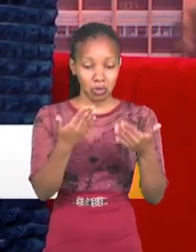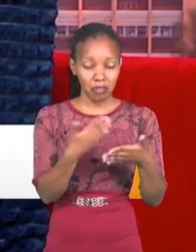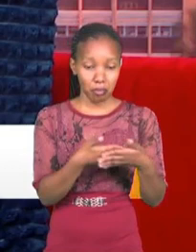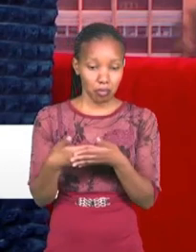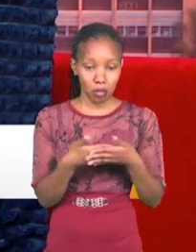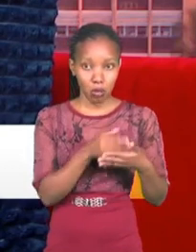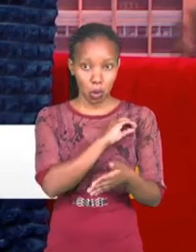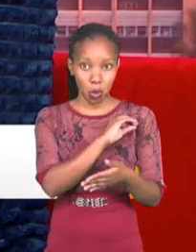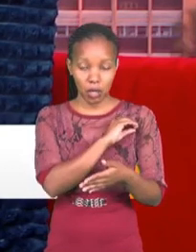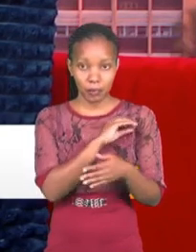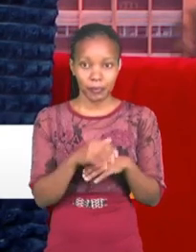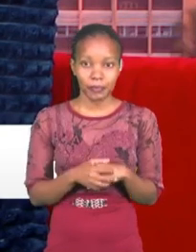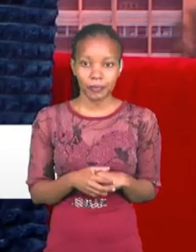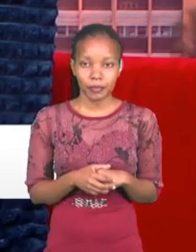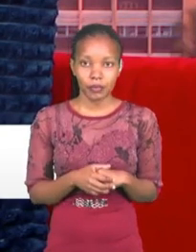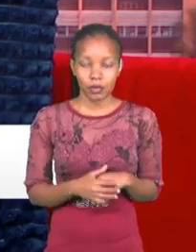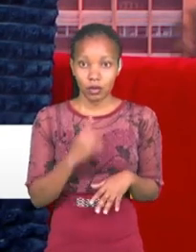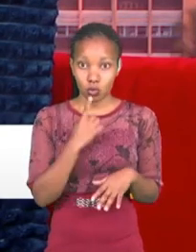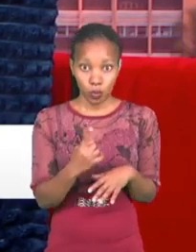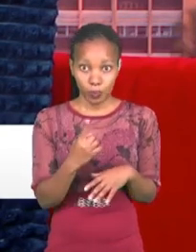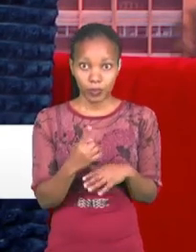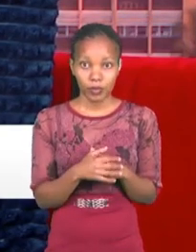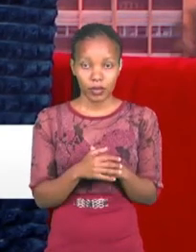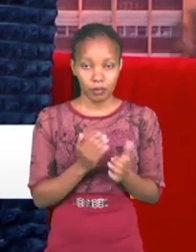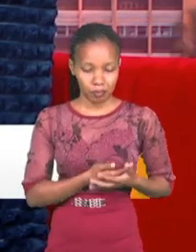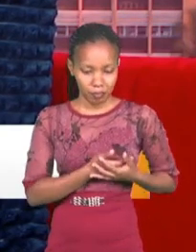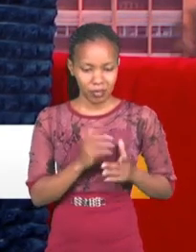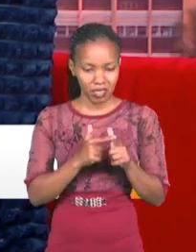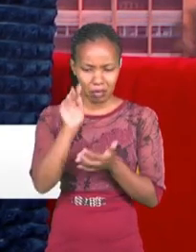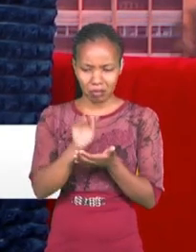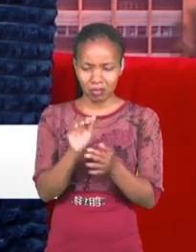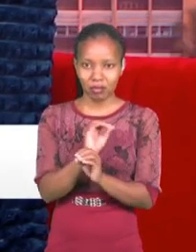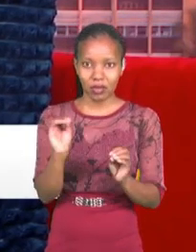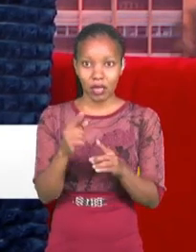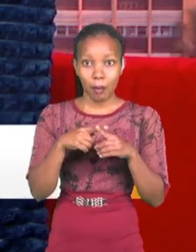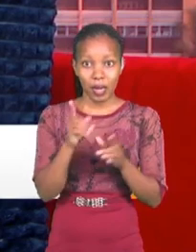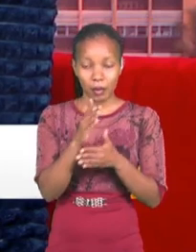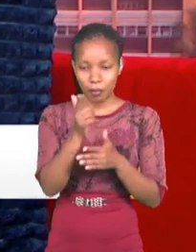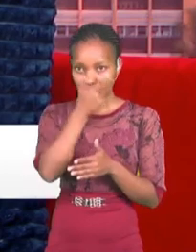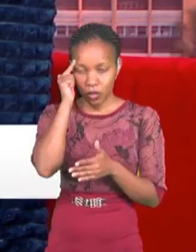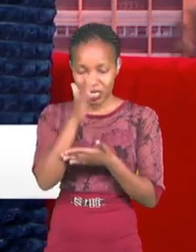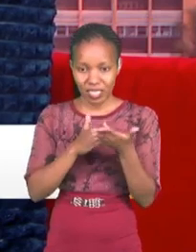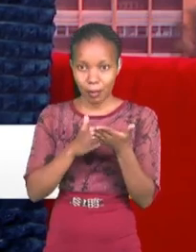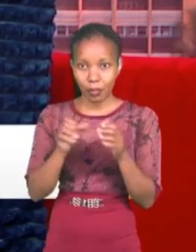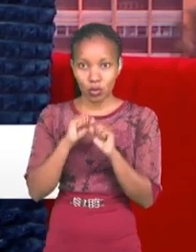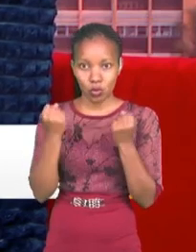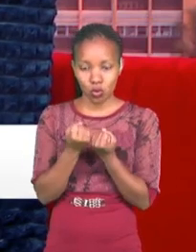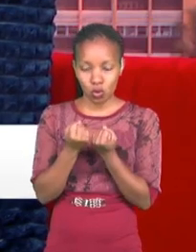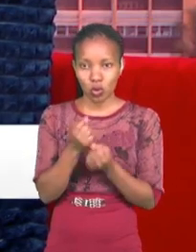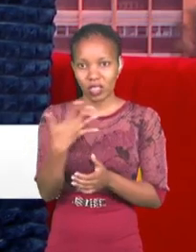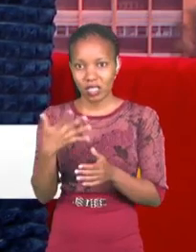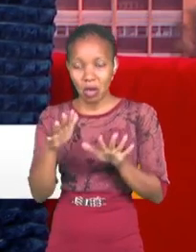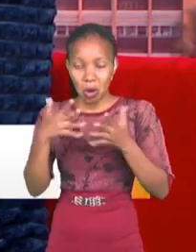her her baby. So breast milk does not decrease, but due to some social factors, some